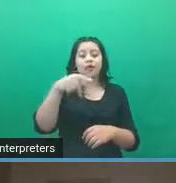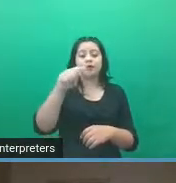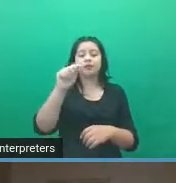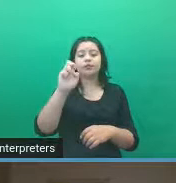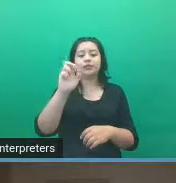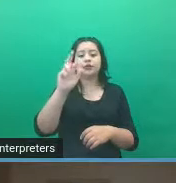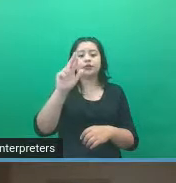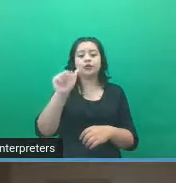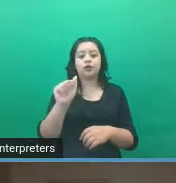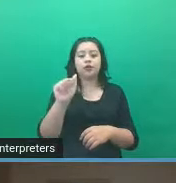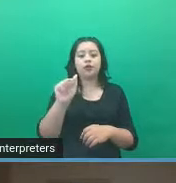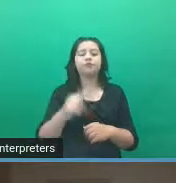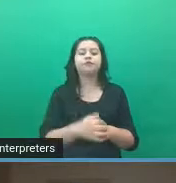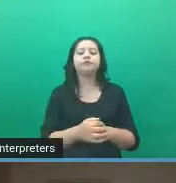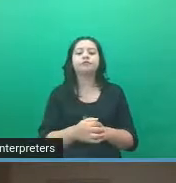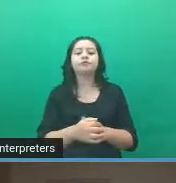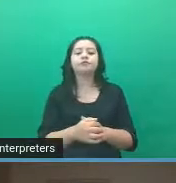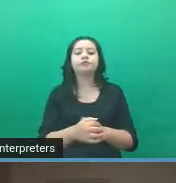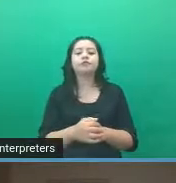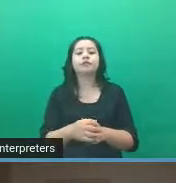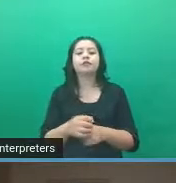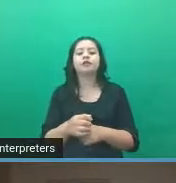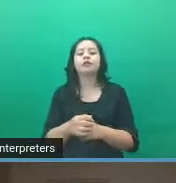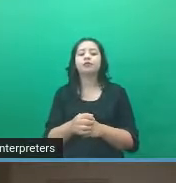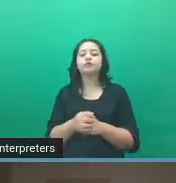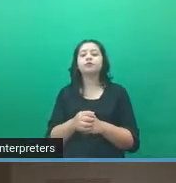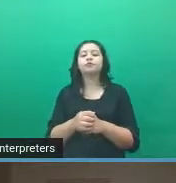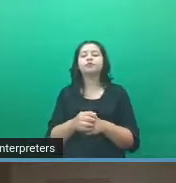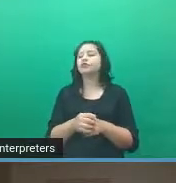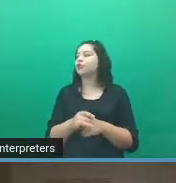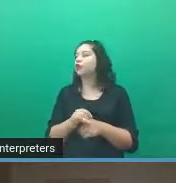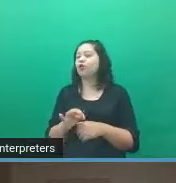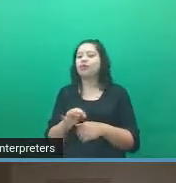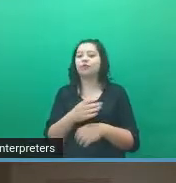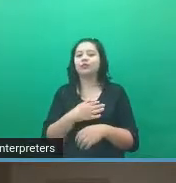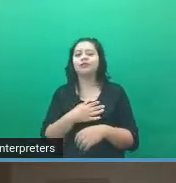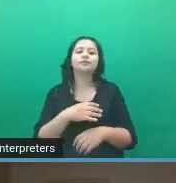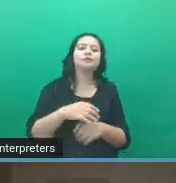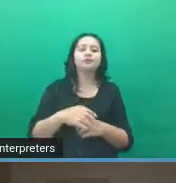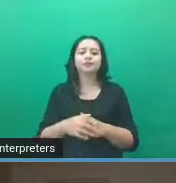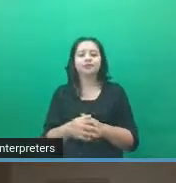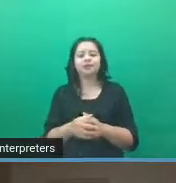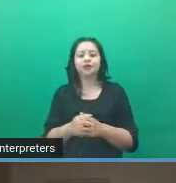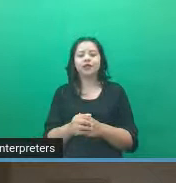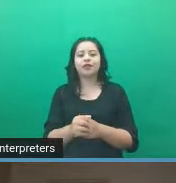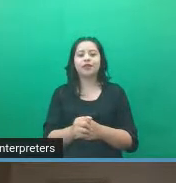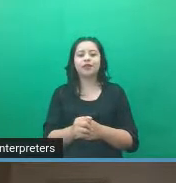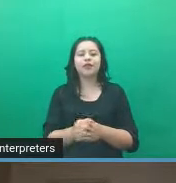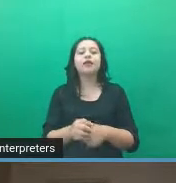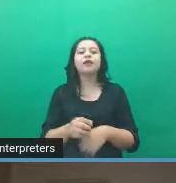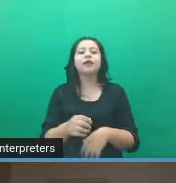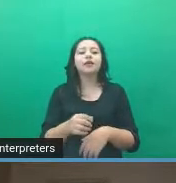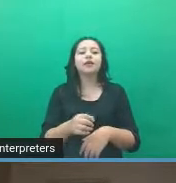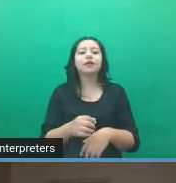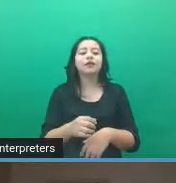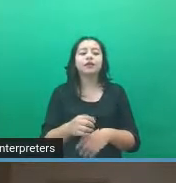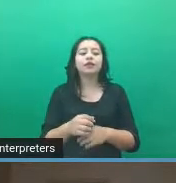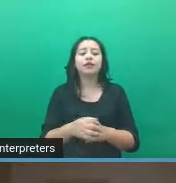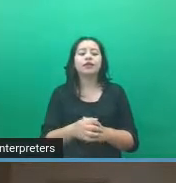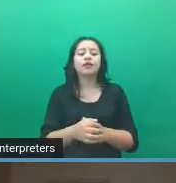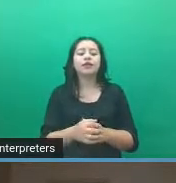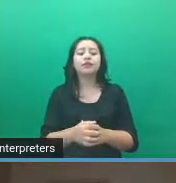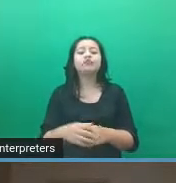online marketplace vendor that serves as a middleman between buyer and technology software vendors. It